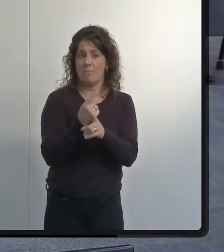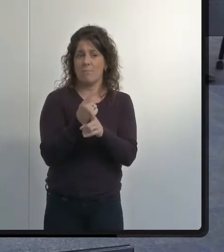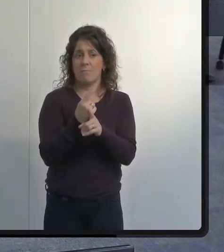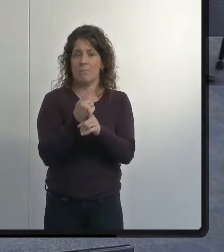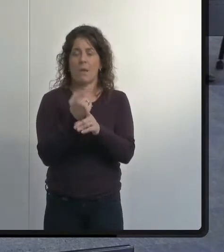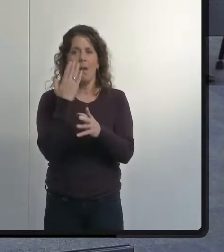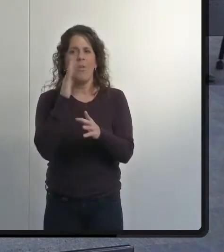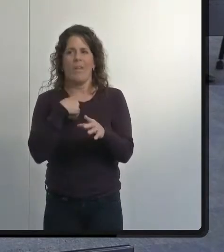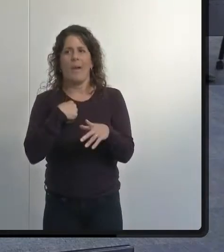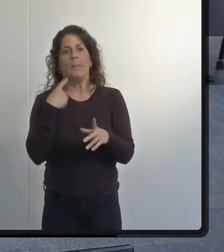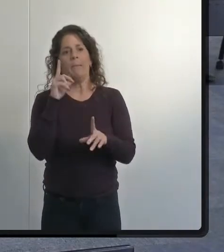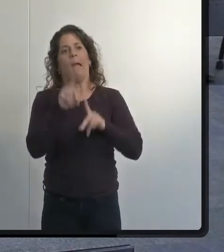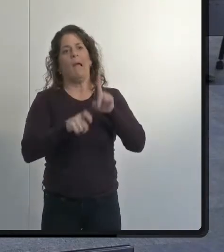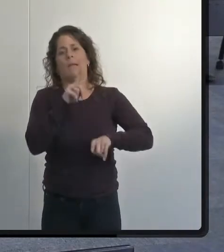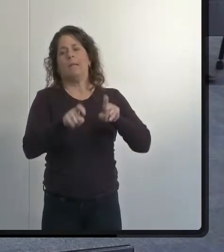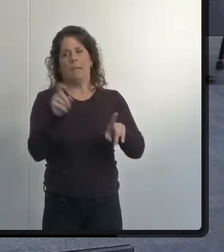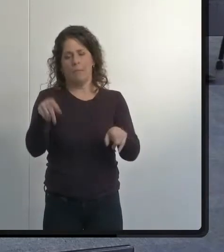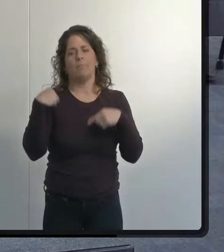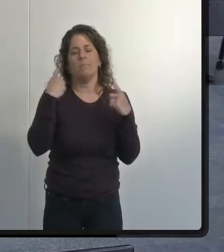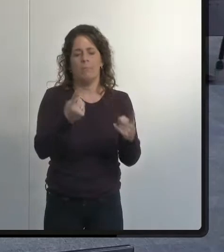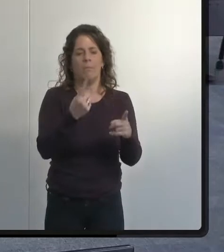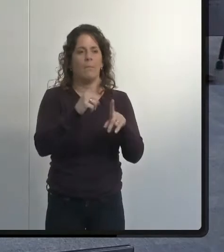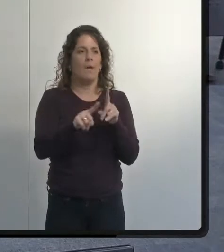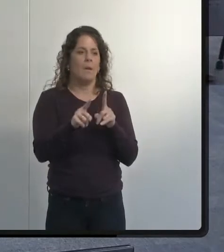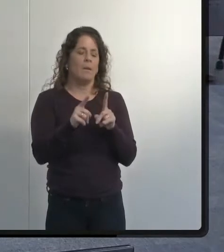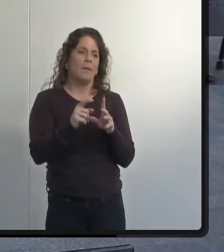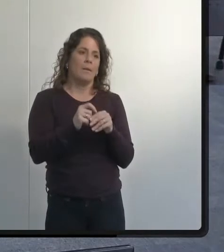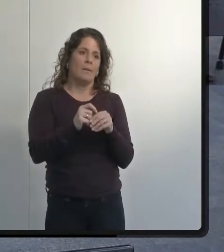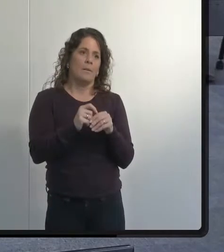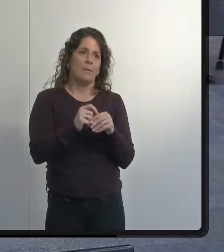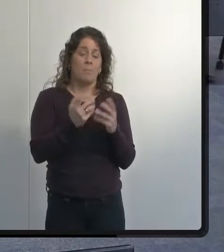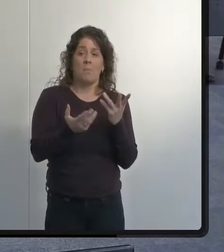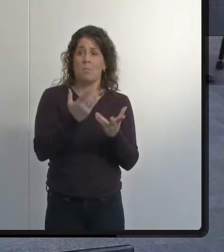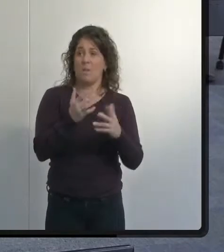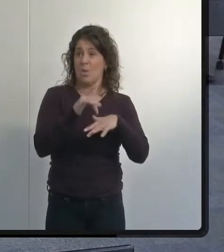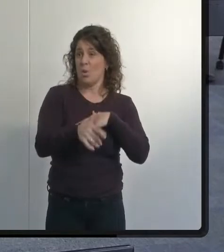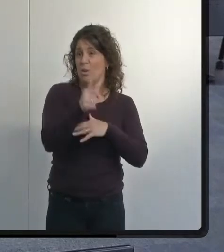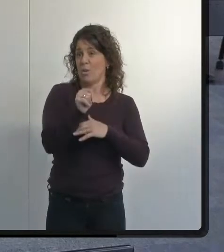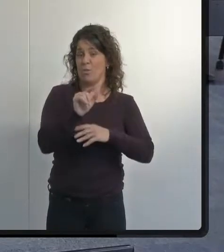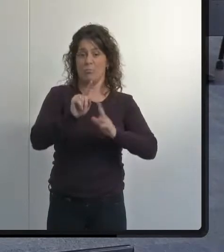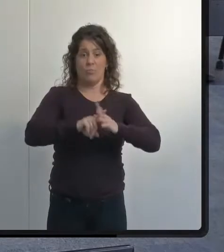how certain are you of the start date and